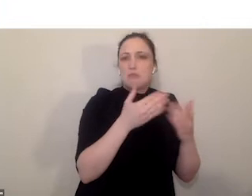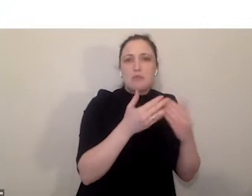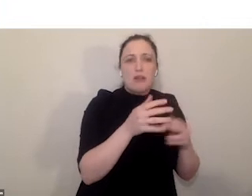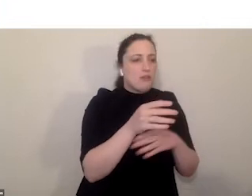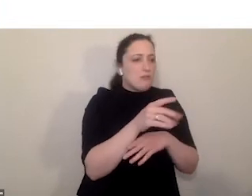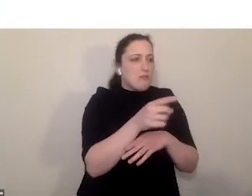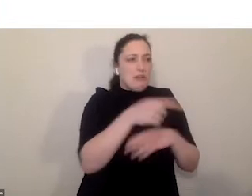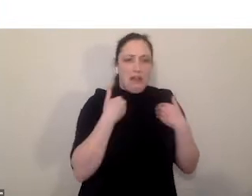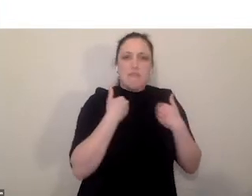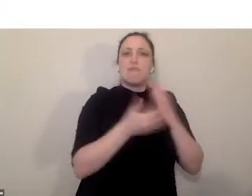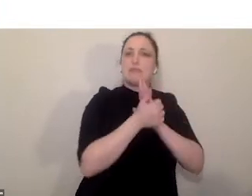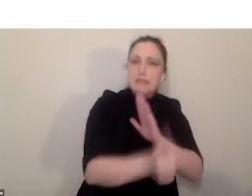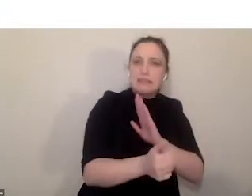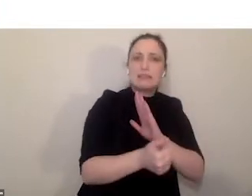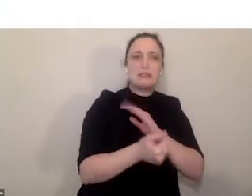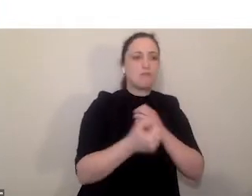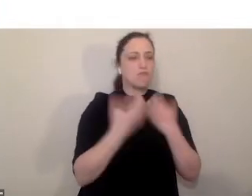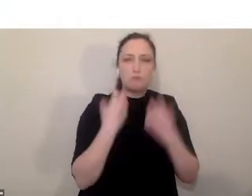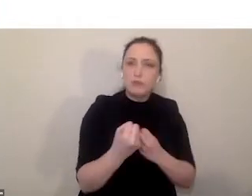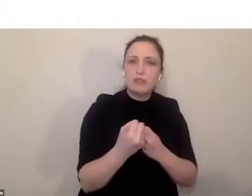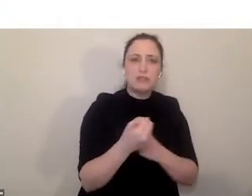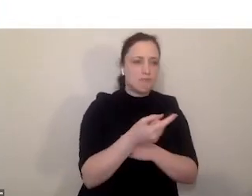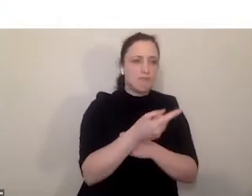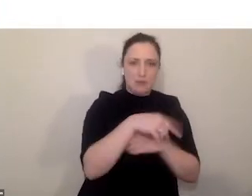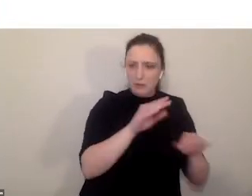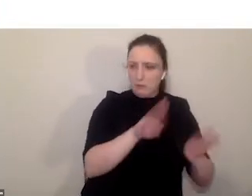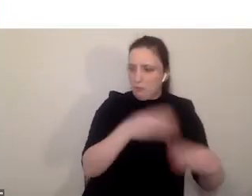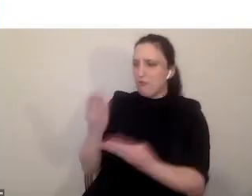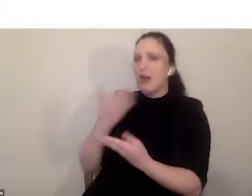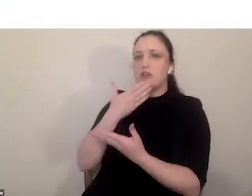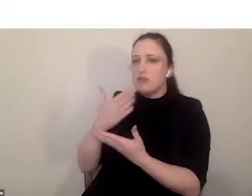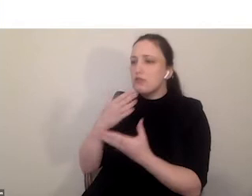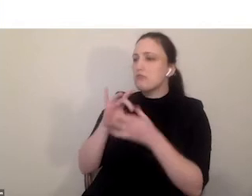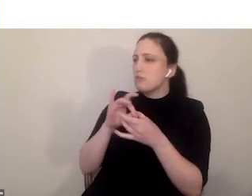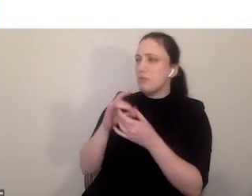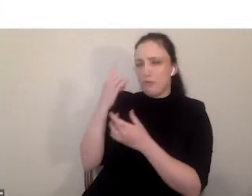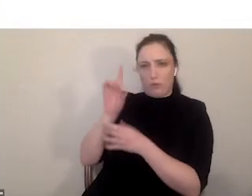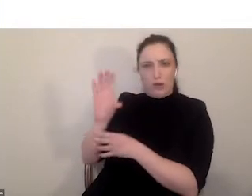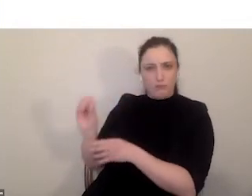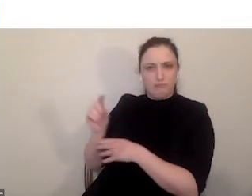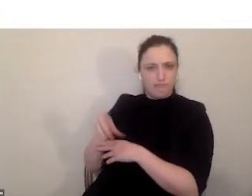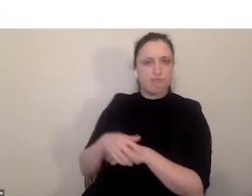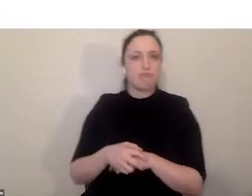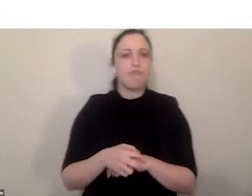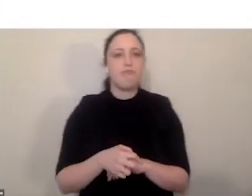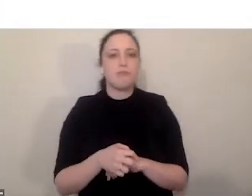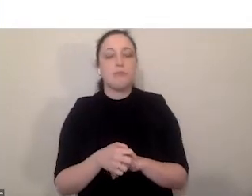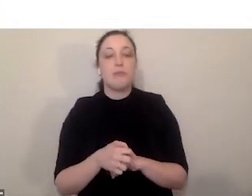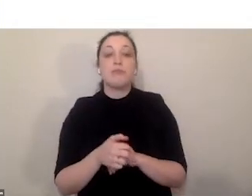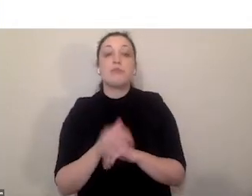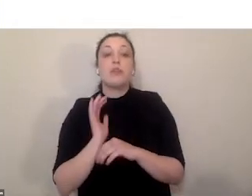So a little bit about disability. And this study was conducted in 2017 by the Center for